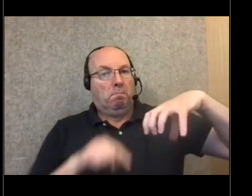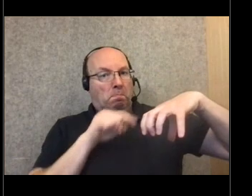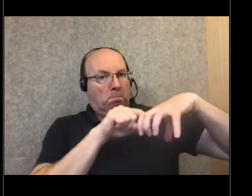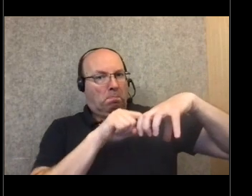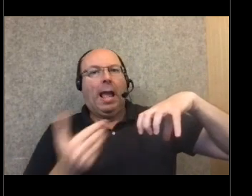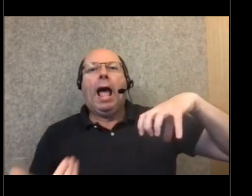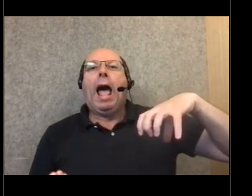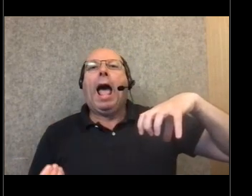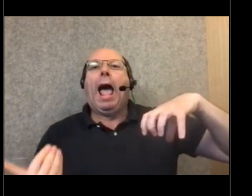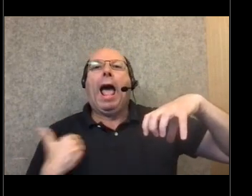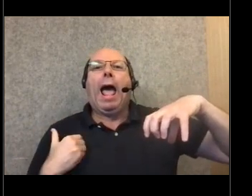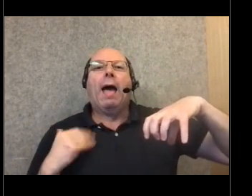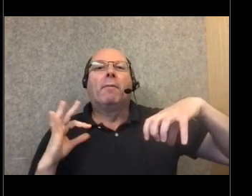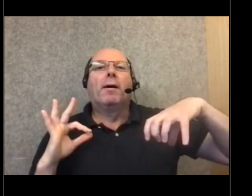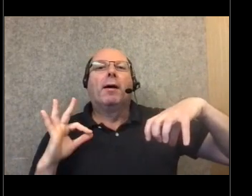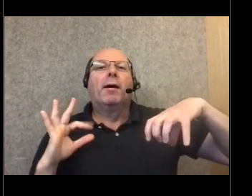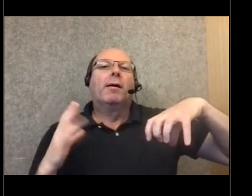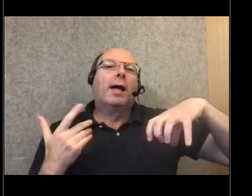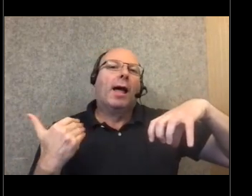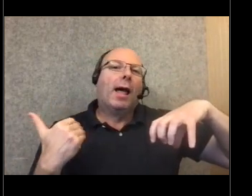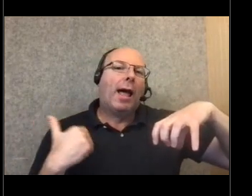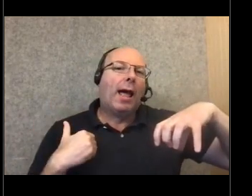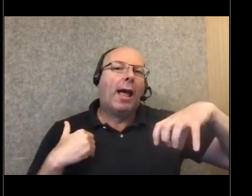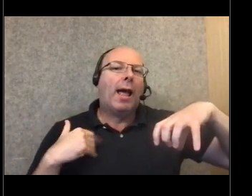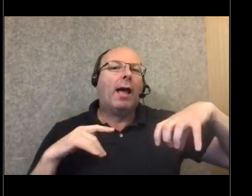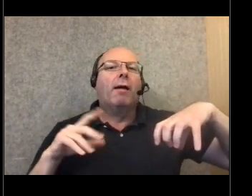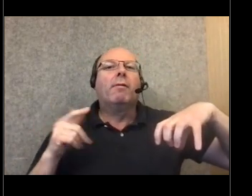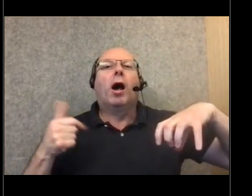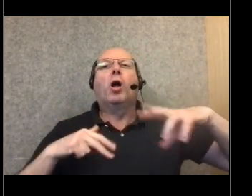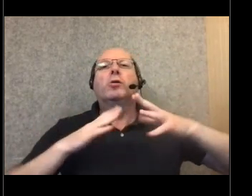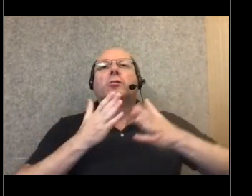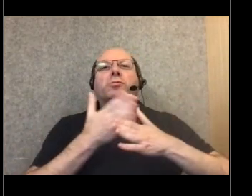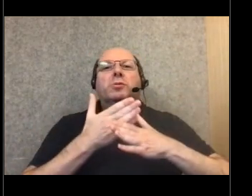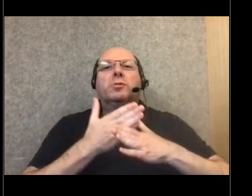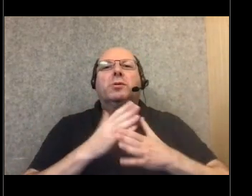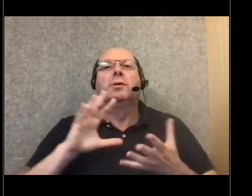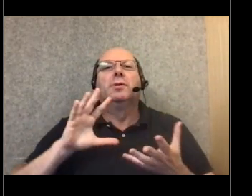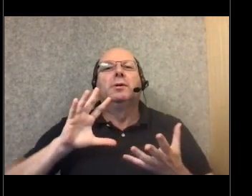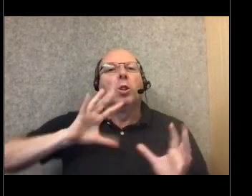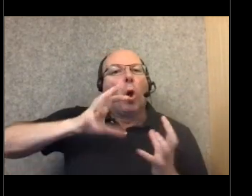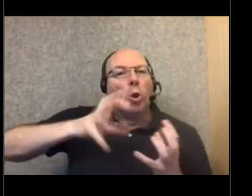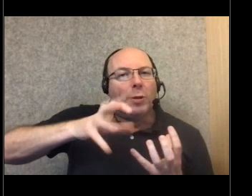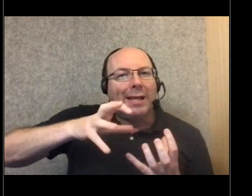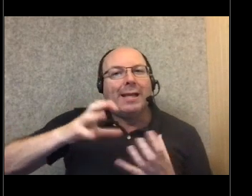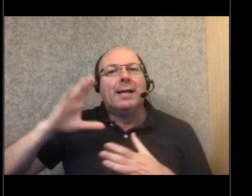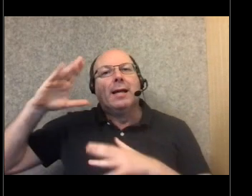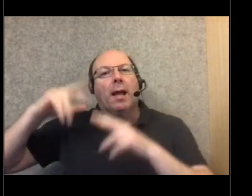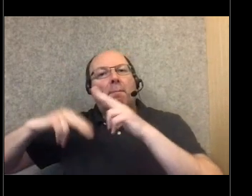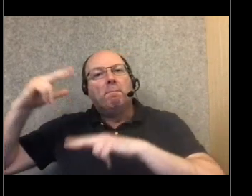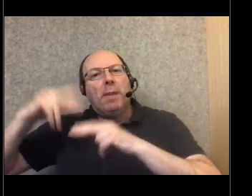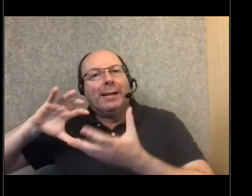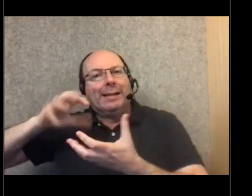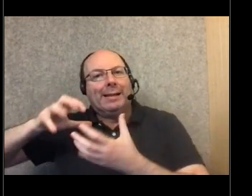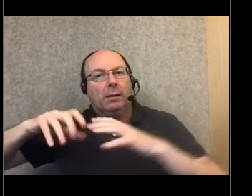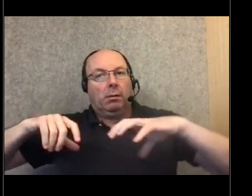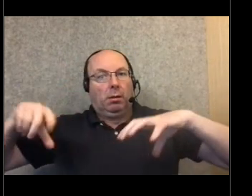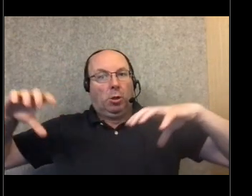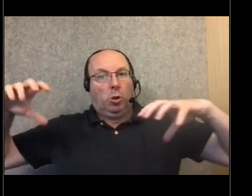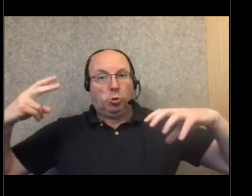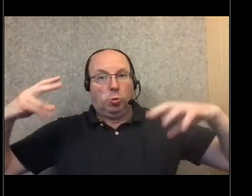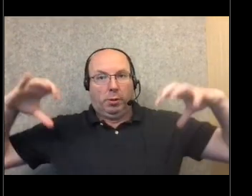a facility such as laundry shared by 2 buildings, then an accessible route must